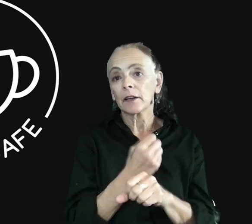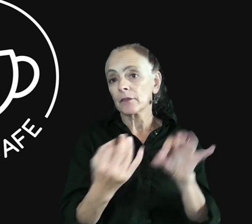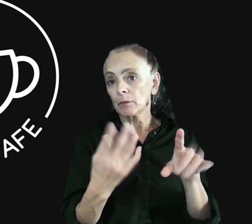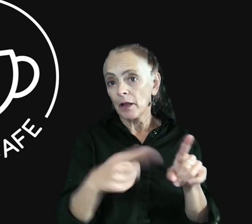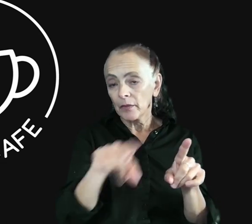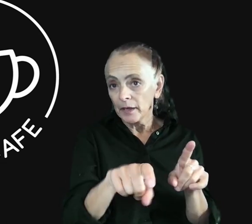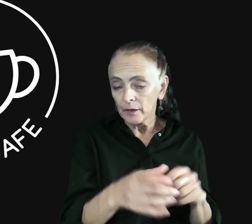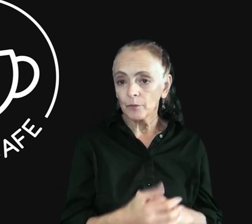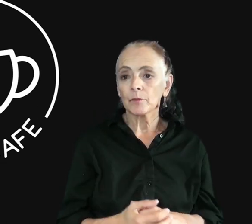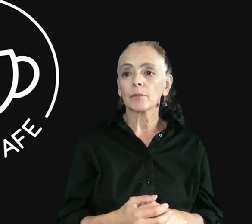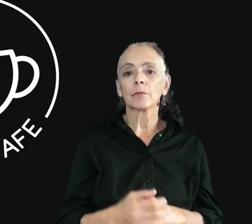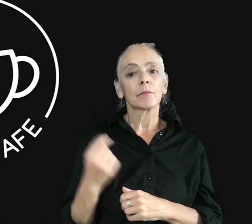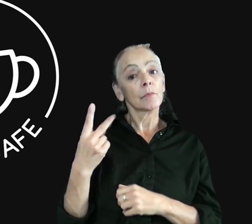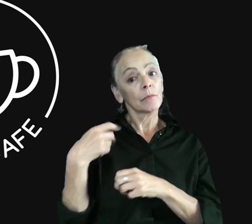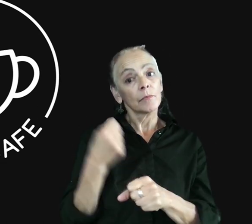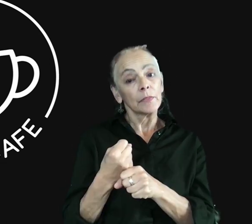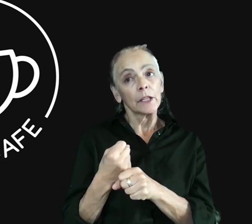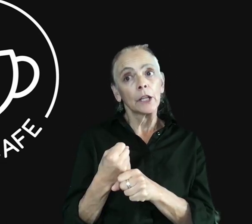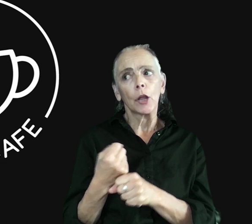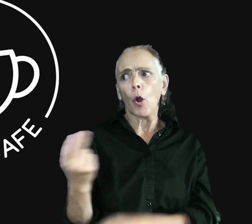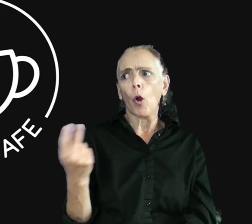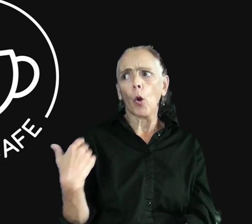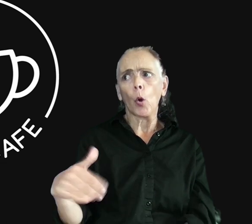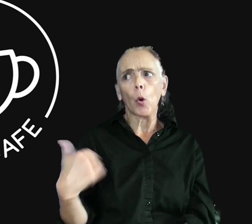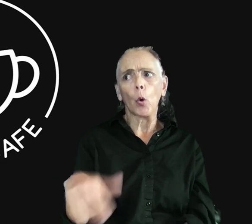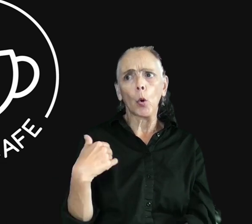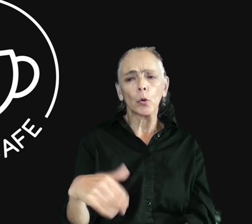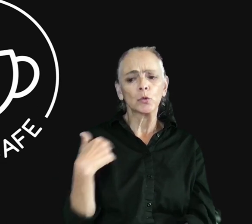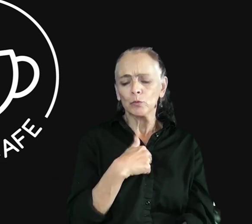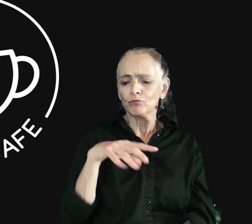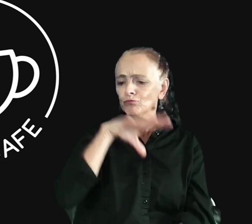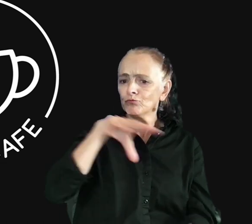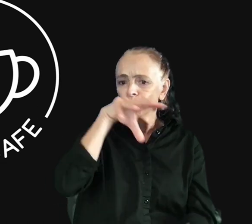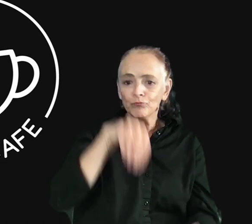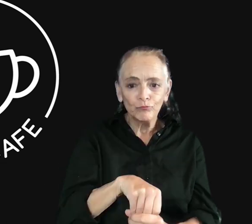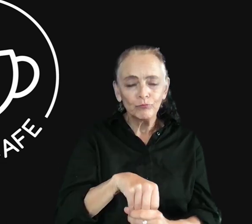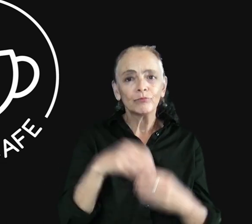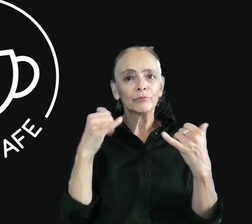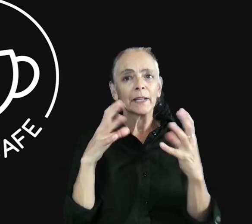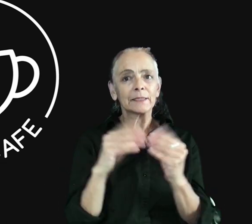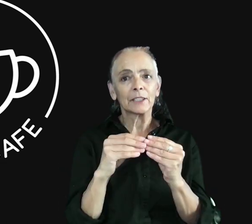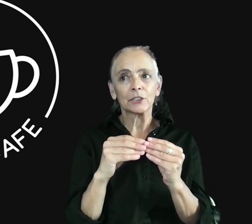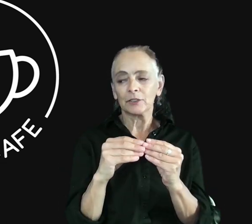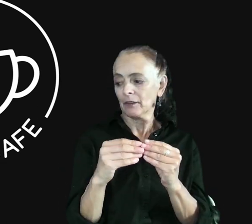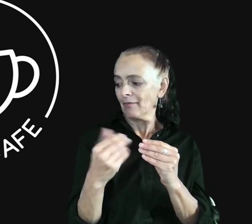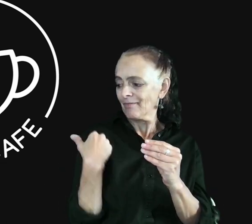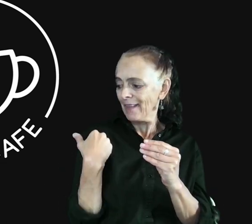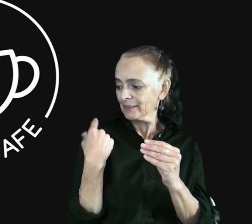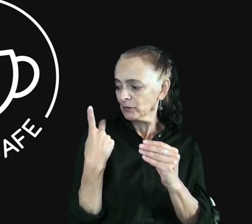and for a couple of years we were very very implicated in the play sessions it was within the last couple of years